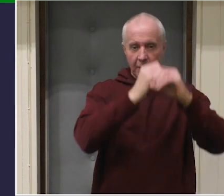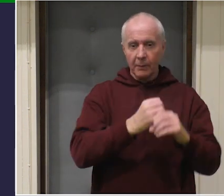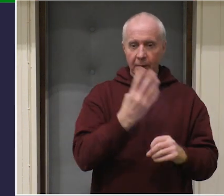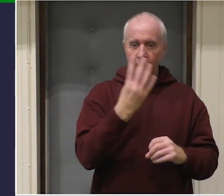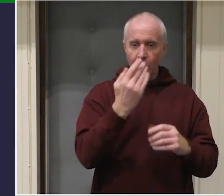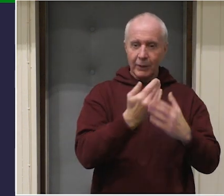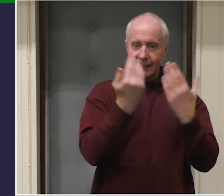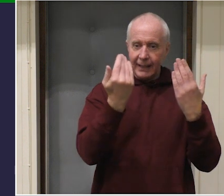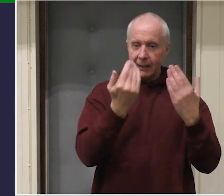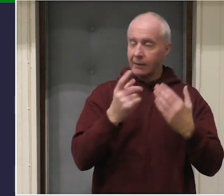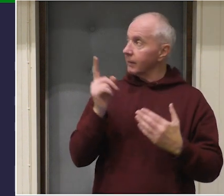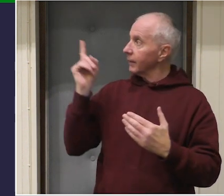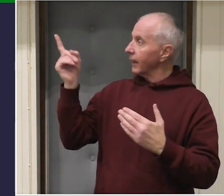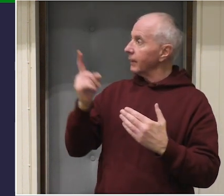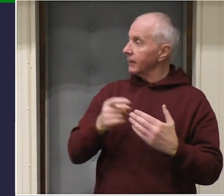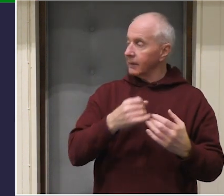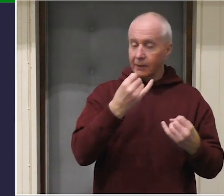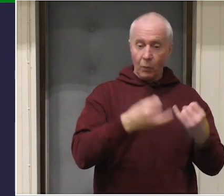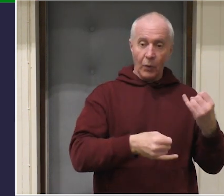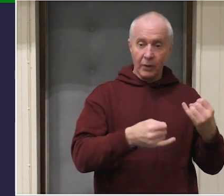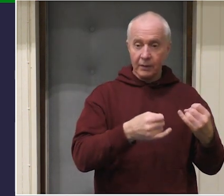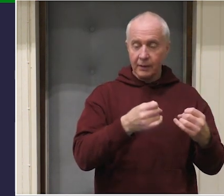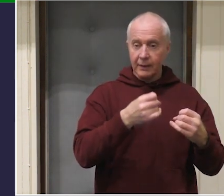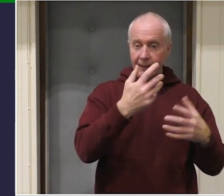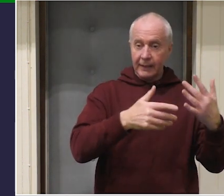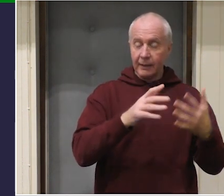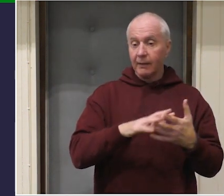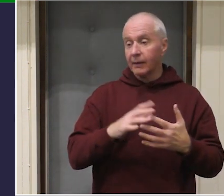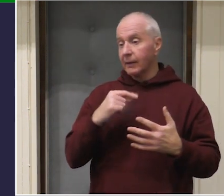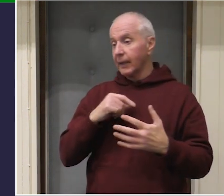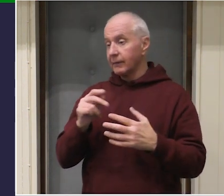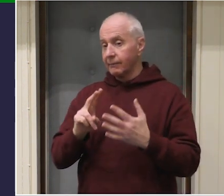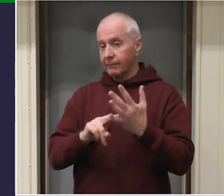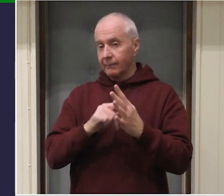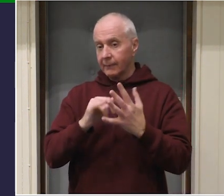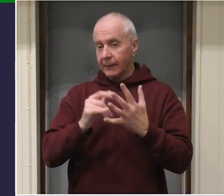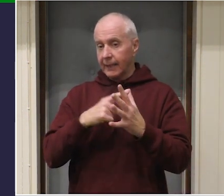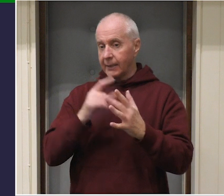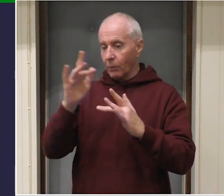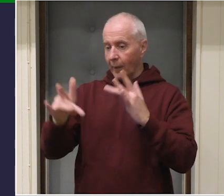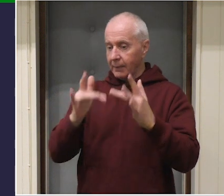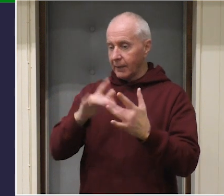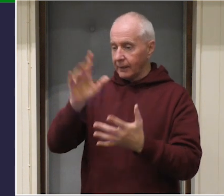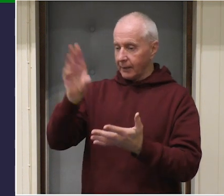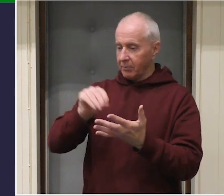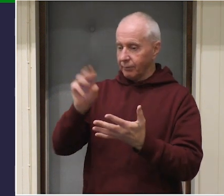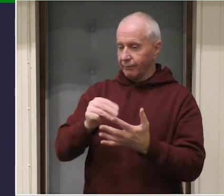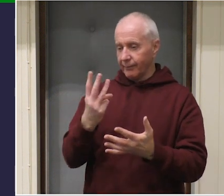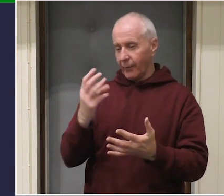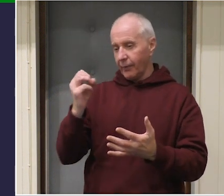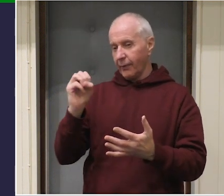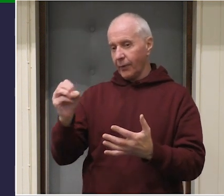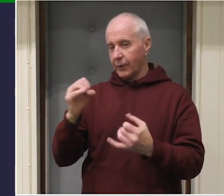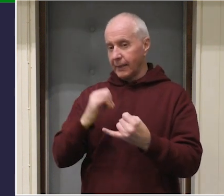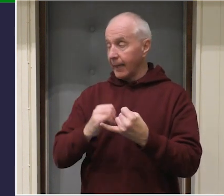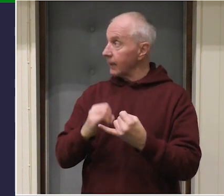data much worse than this. Now I can go to the NASA website and download something much better. It takes me 30 seconds. So what I have here is an